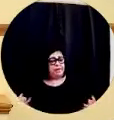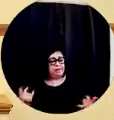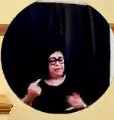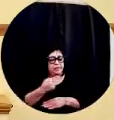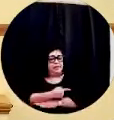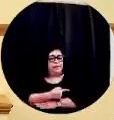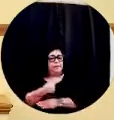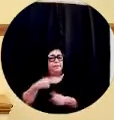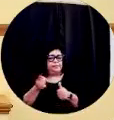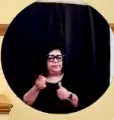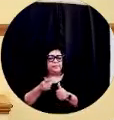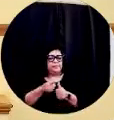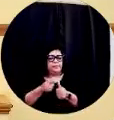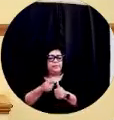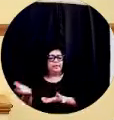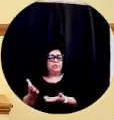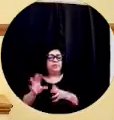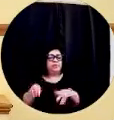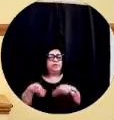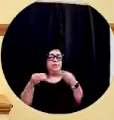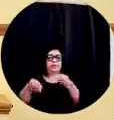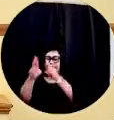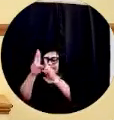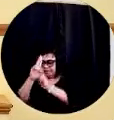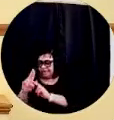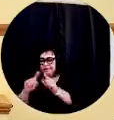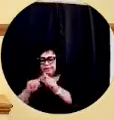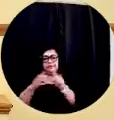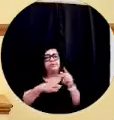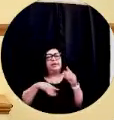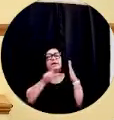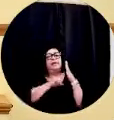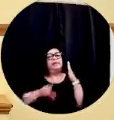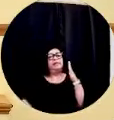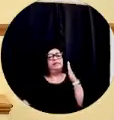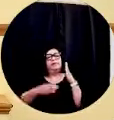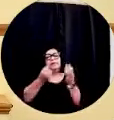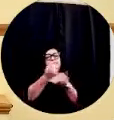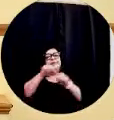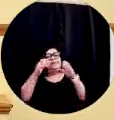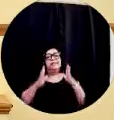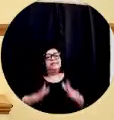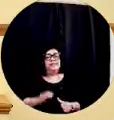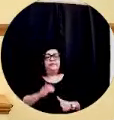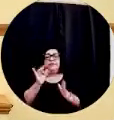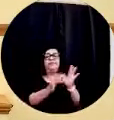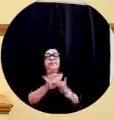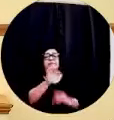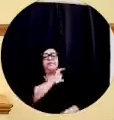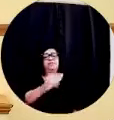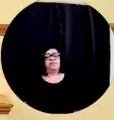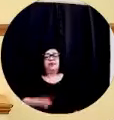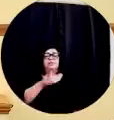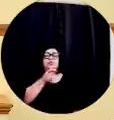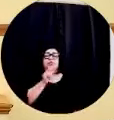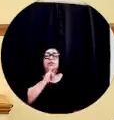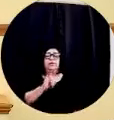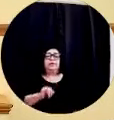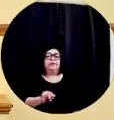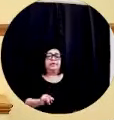I first would like to give honor to my Lord and Savior, Jesus Christ, who is truly the head of my